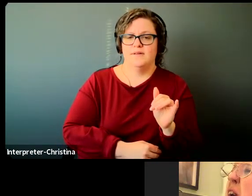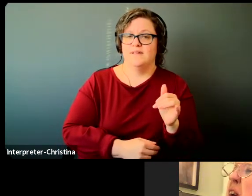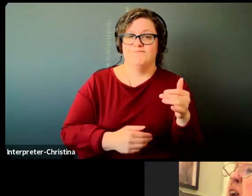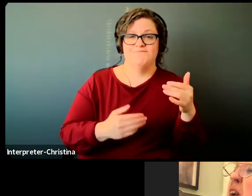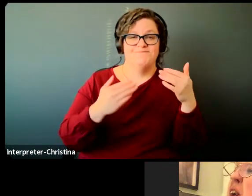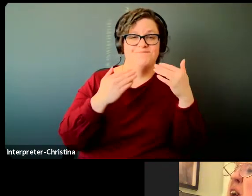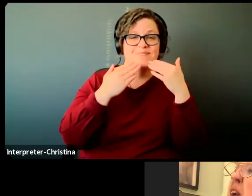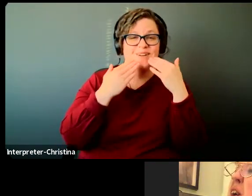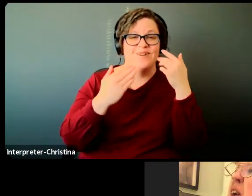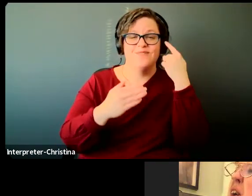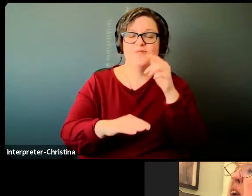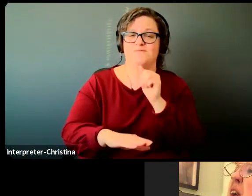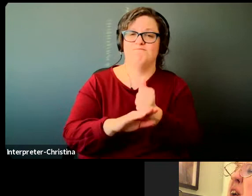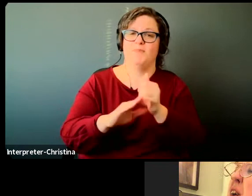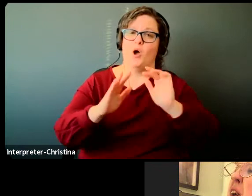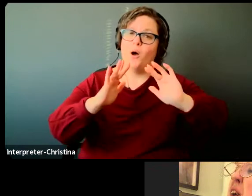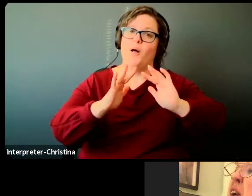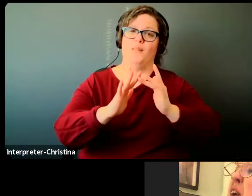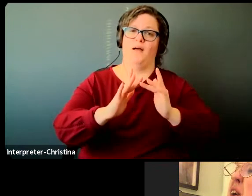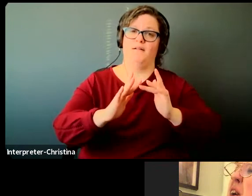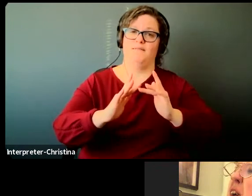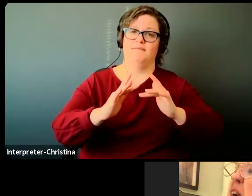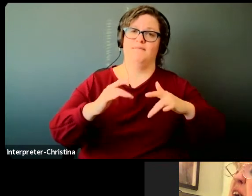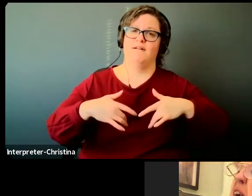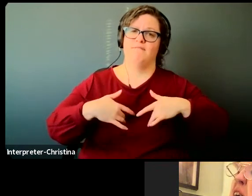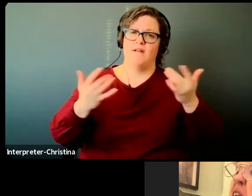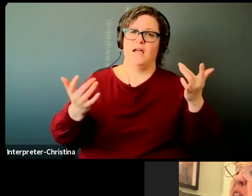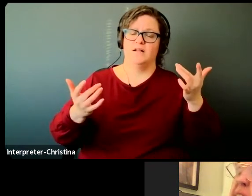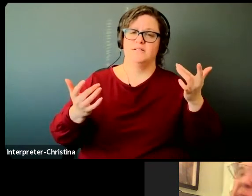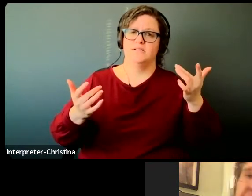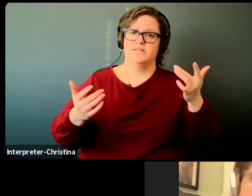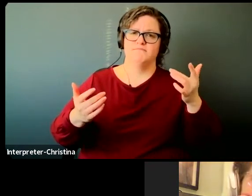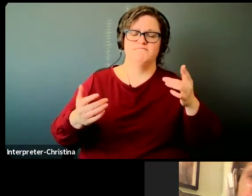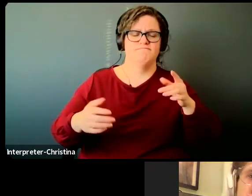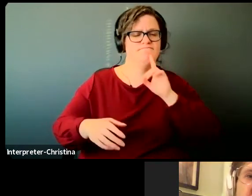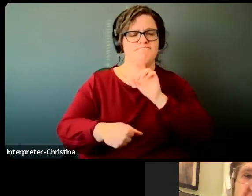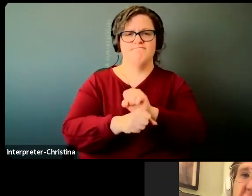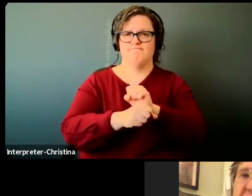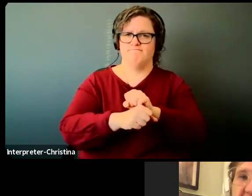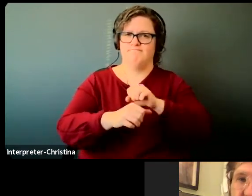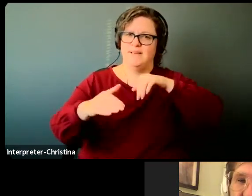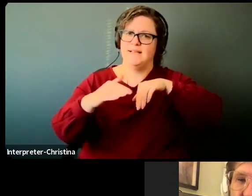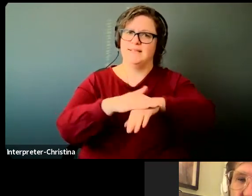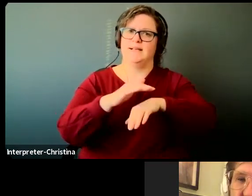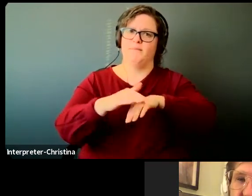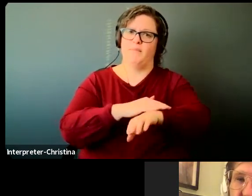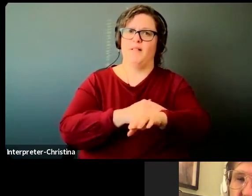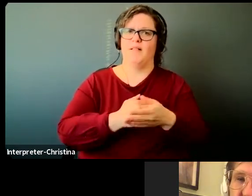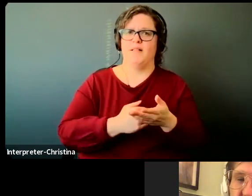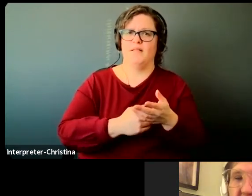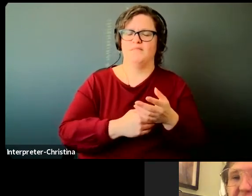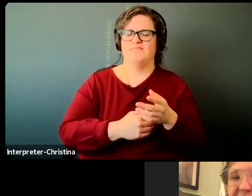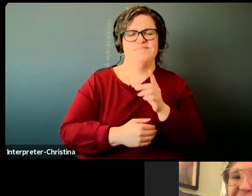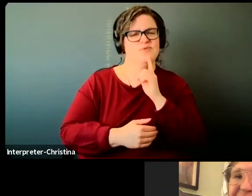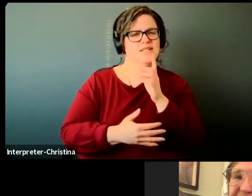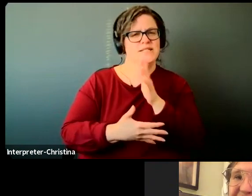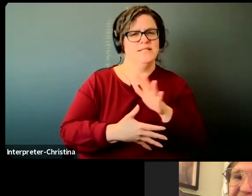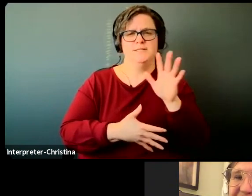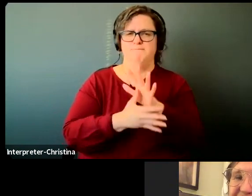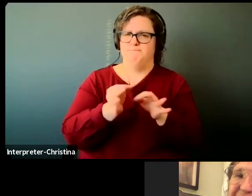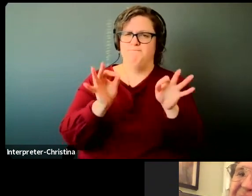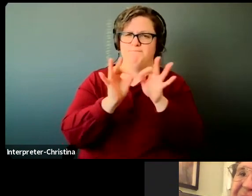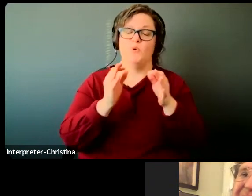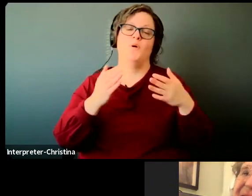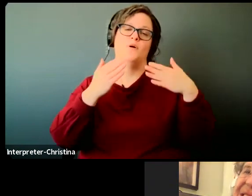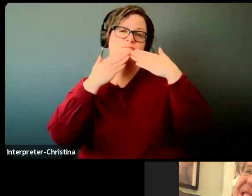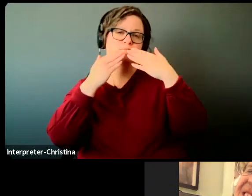event that could be as accessible as possible. That's something that's always like meaningful to me. So thank you, Cindy and